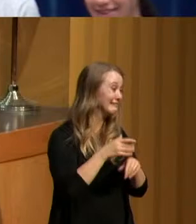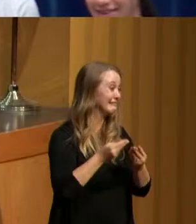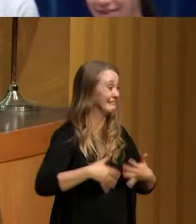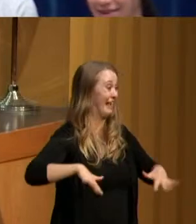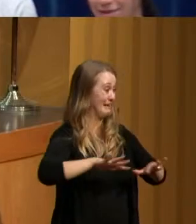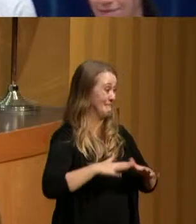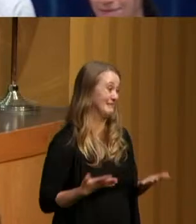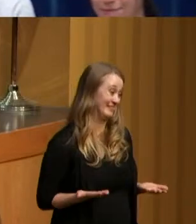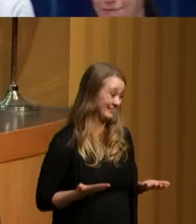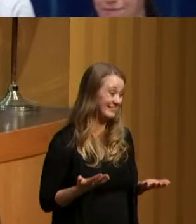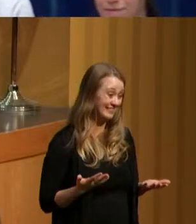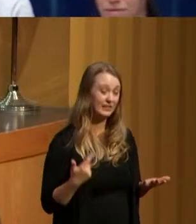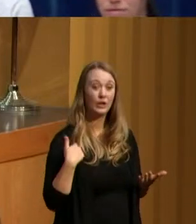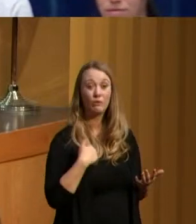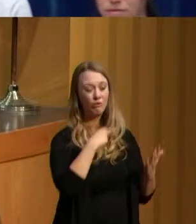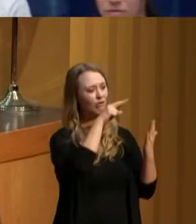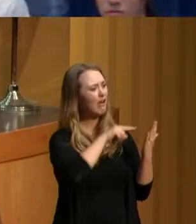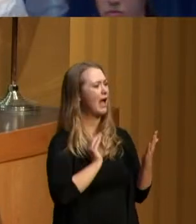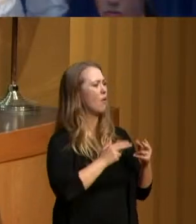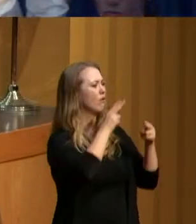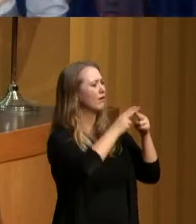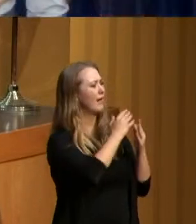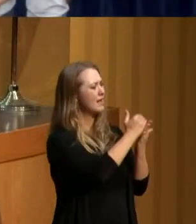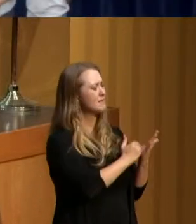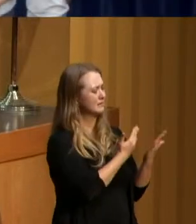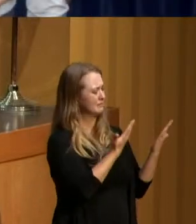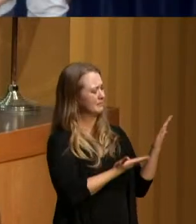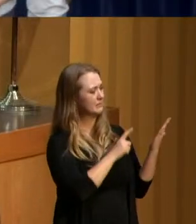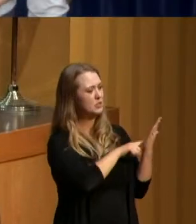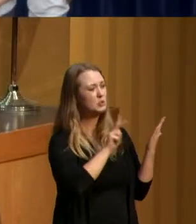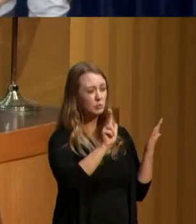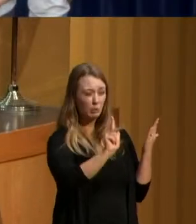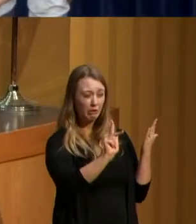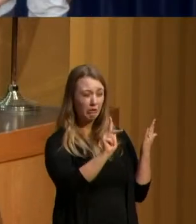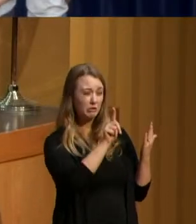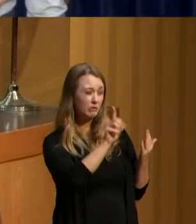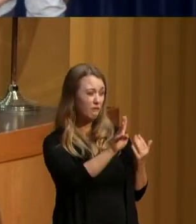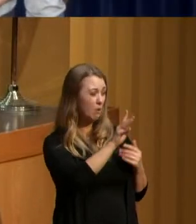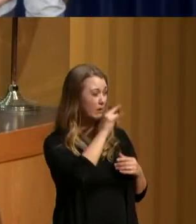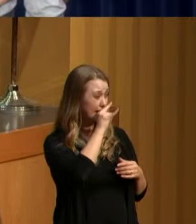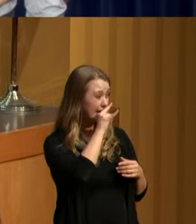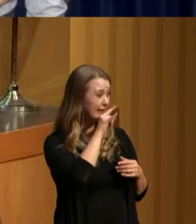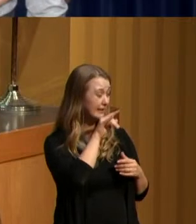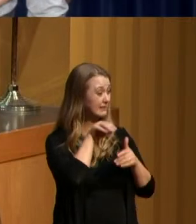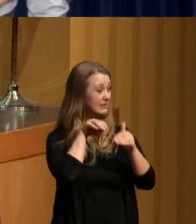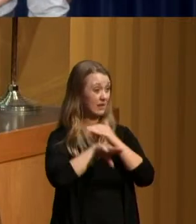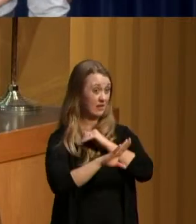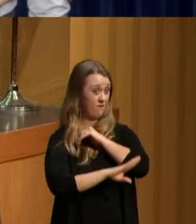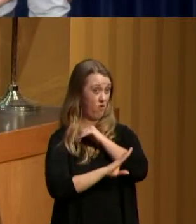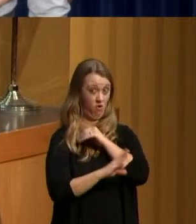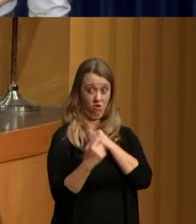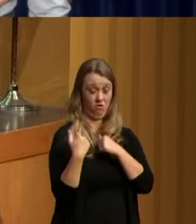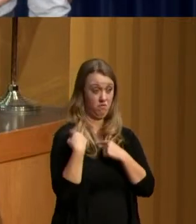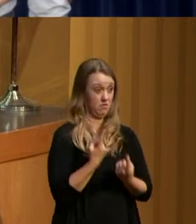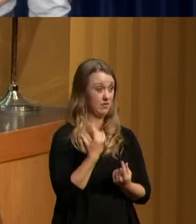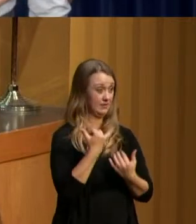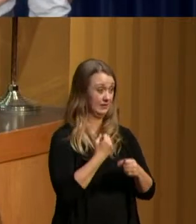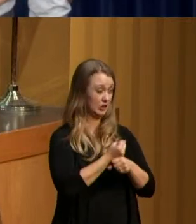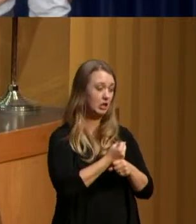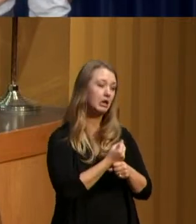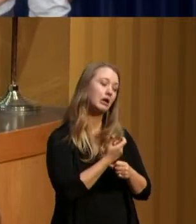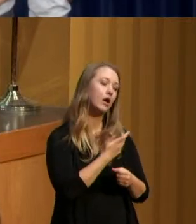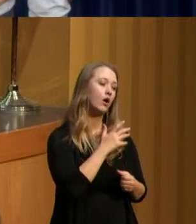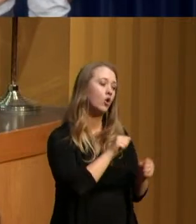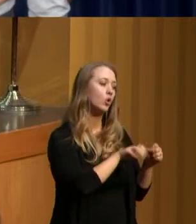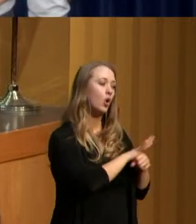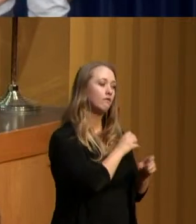We started with a roster of probably about 23, 24 kids going into the fall last year, but COVID happened and we probably lost 5 or 6.